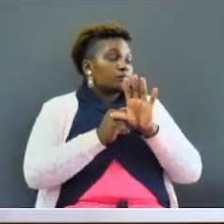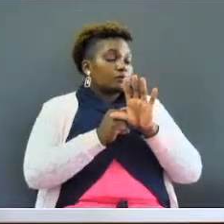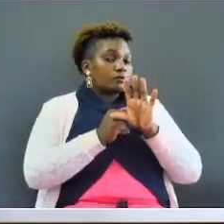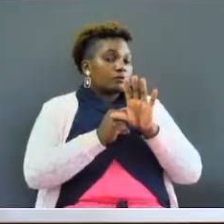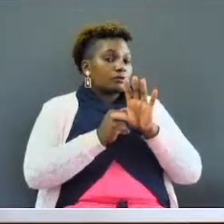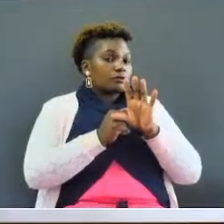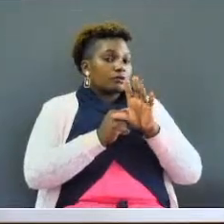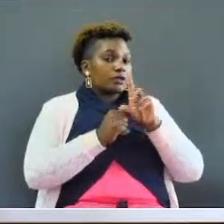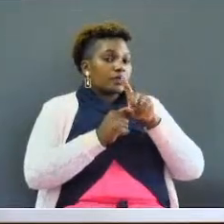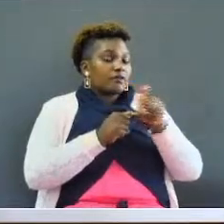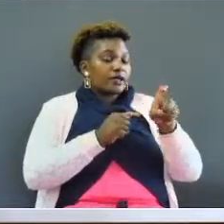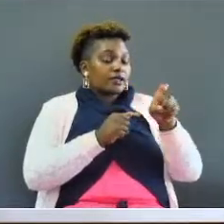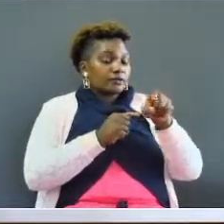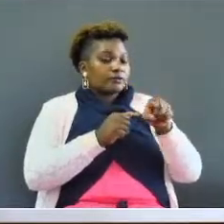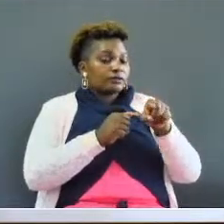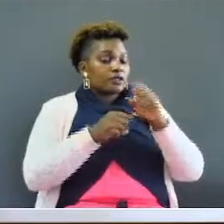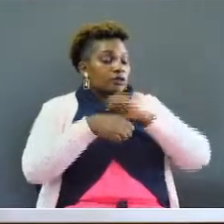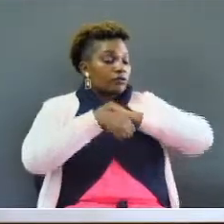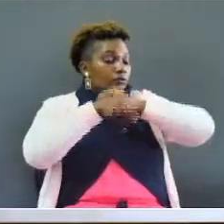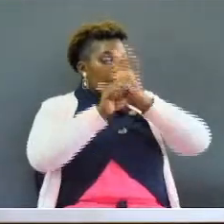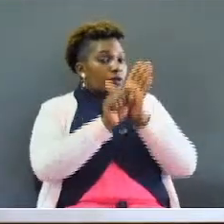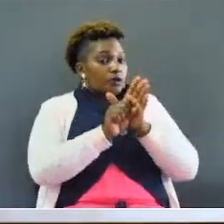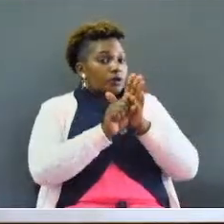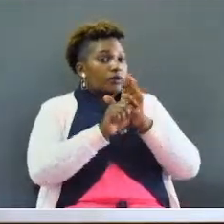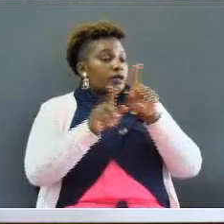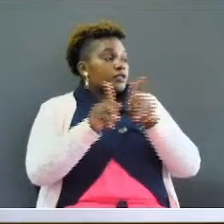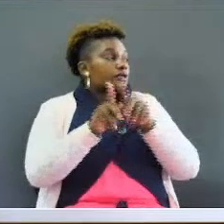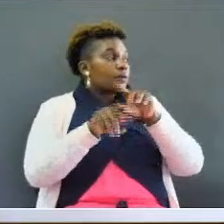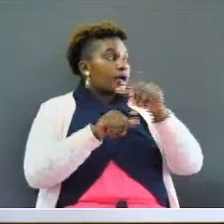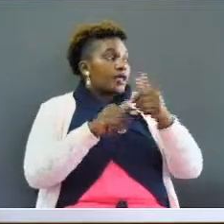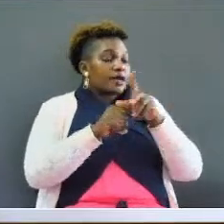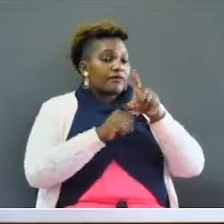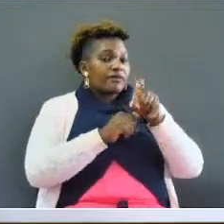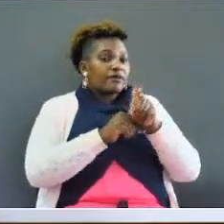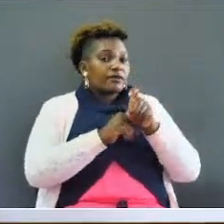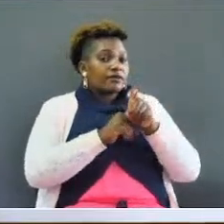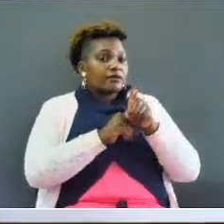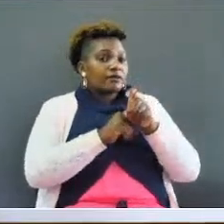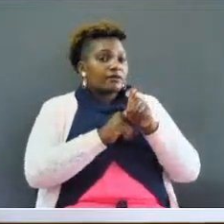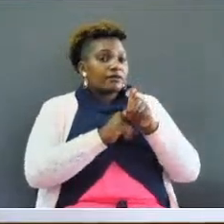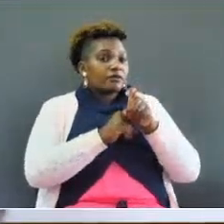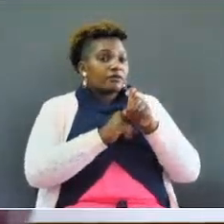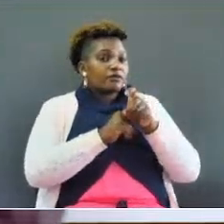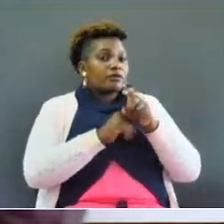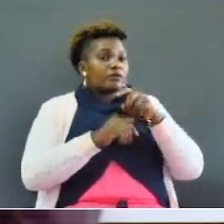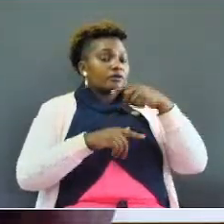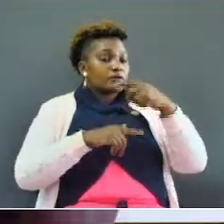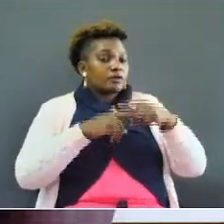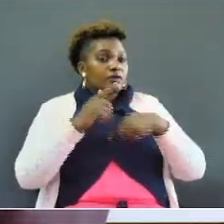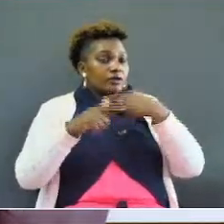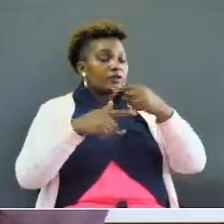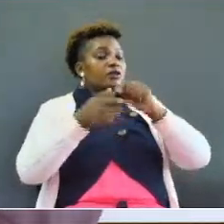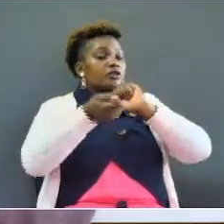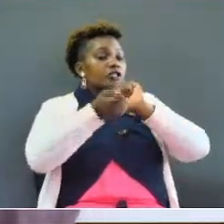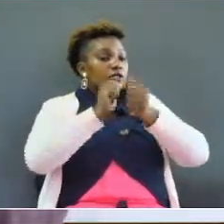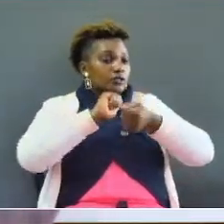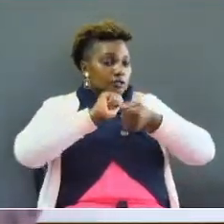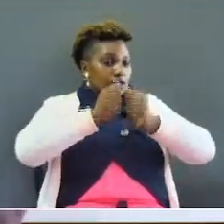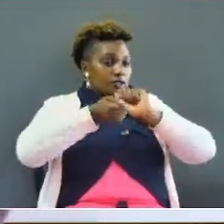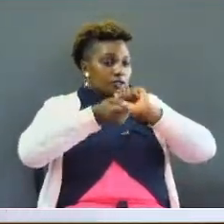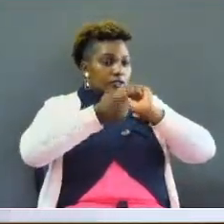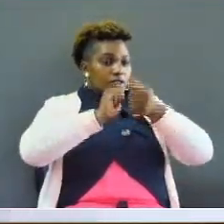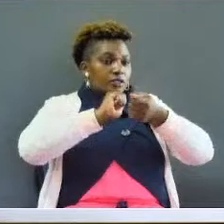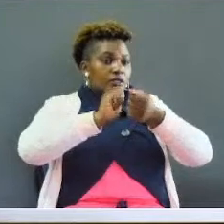the virus, the coronavirus. Like all other viruses, it is continually mutating. It is